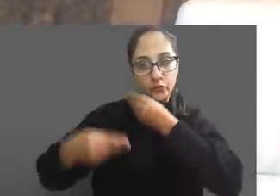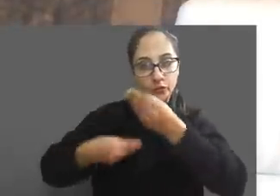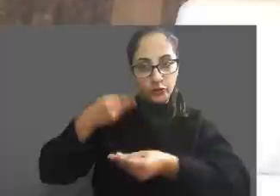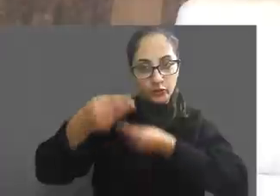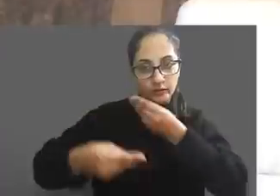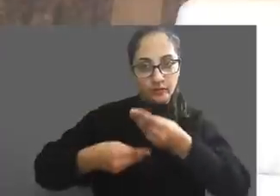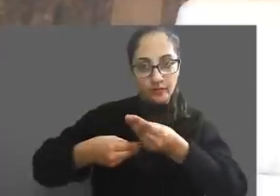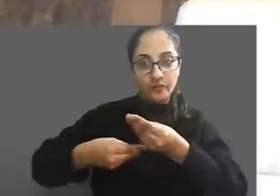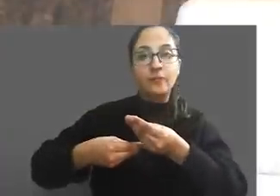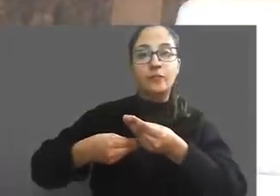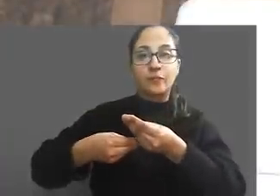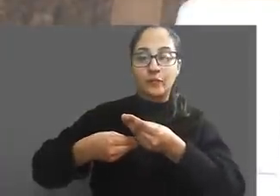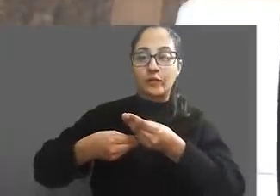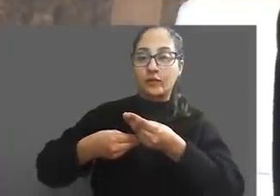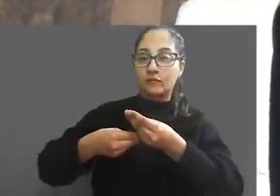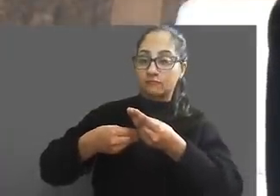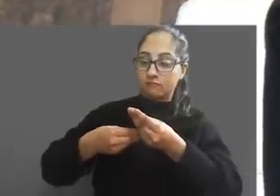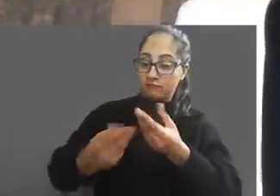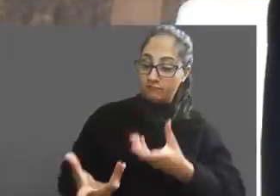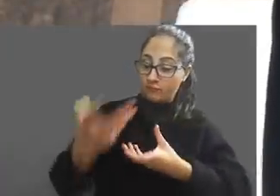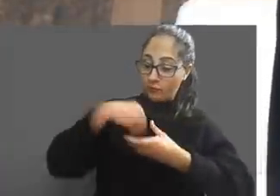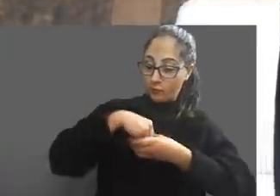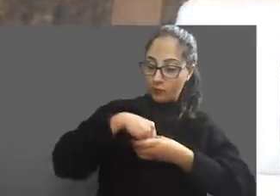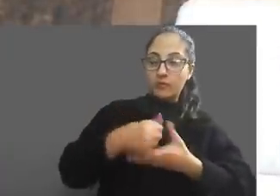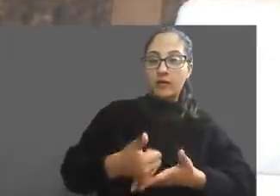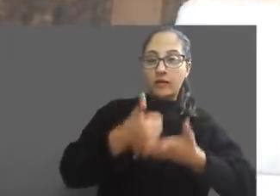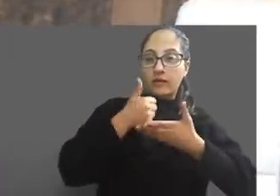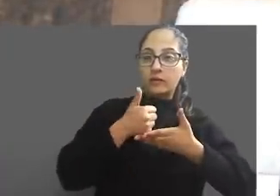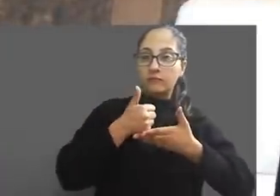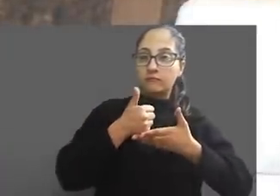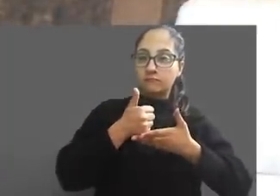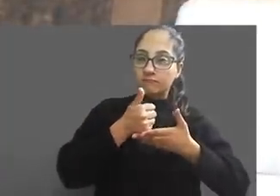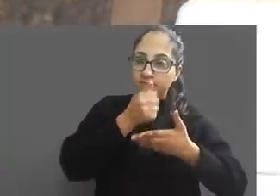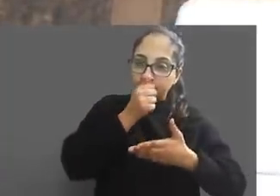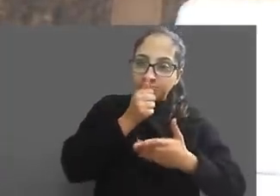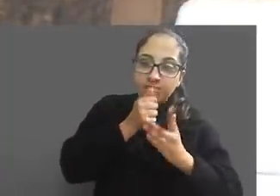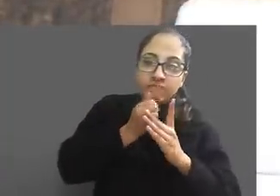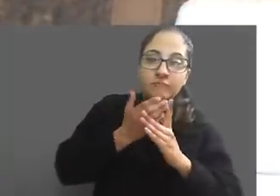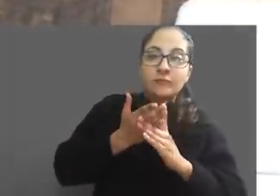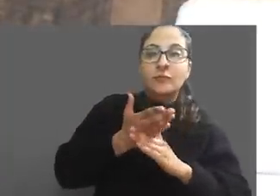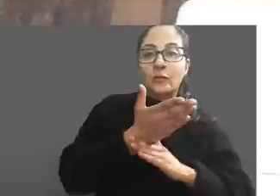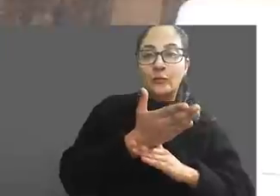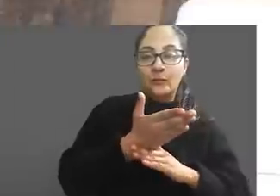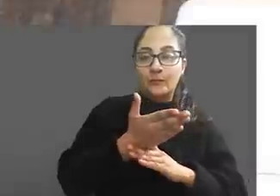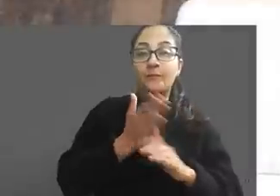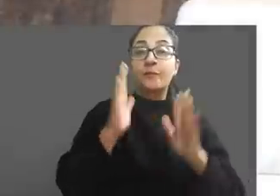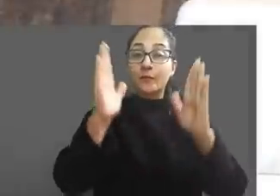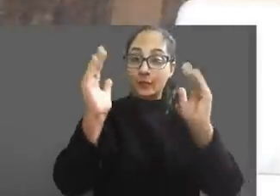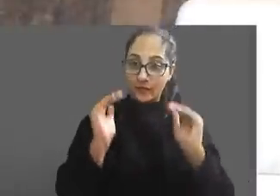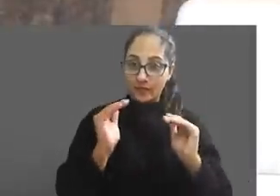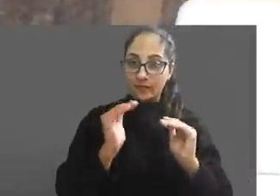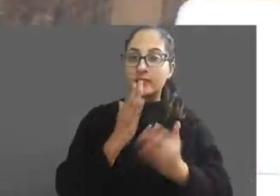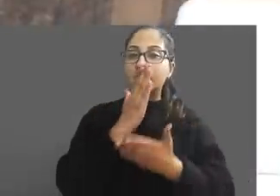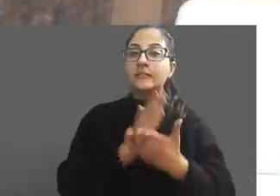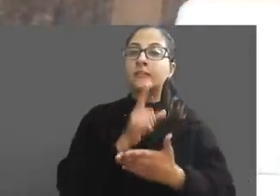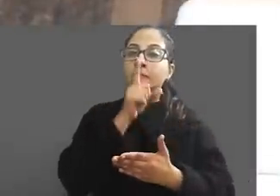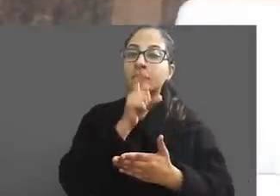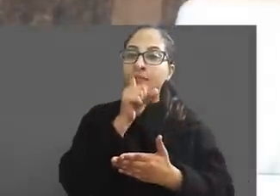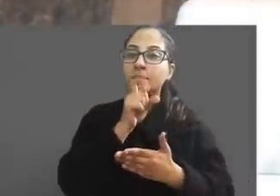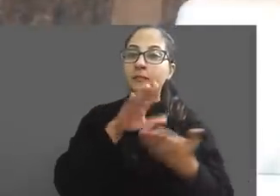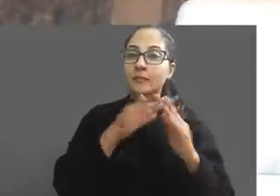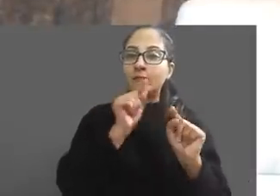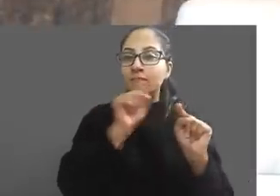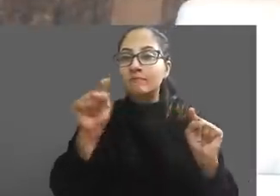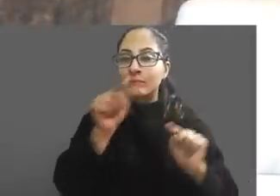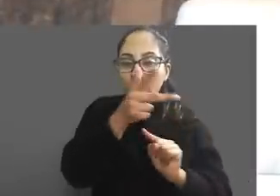faith to traverse these turbulent times. We will then hear from some of you on this topic and finish, as always, with some